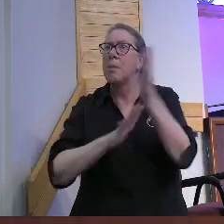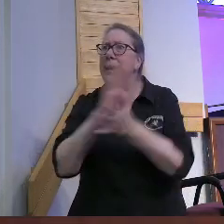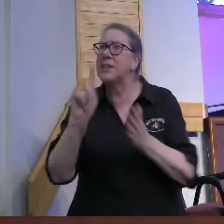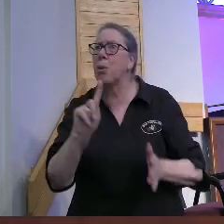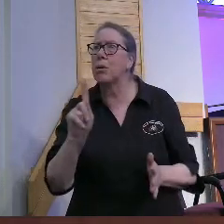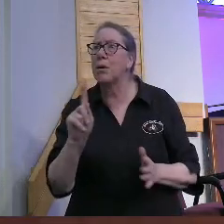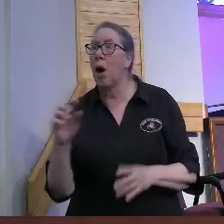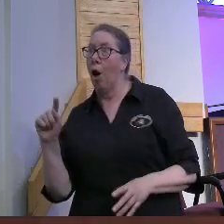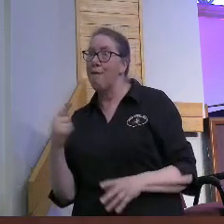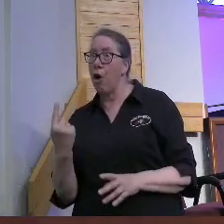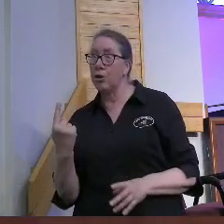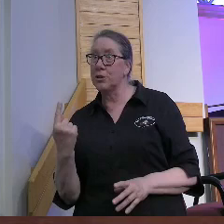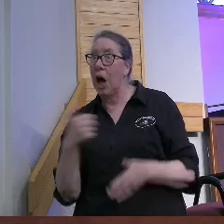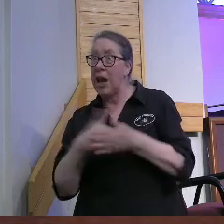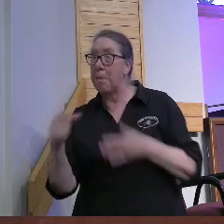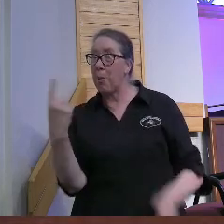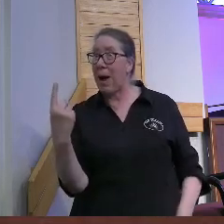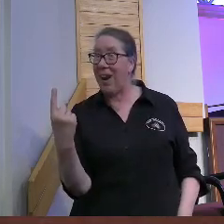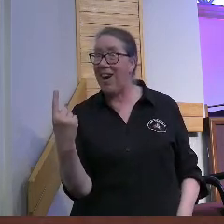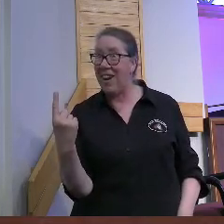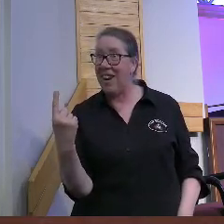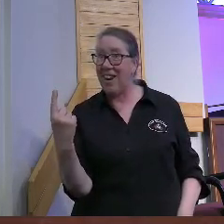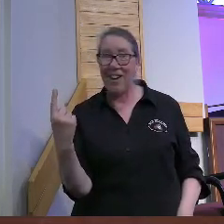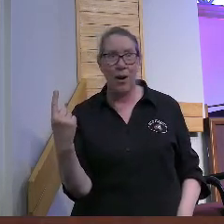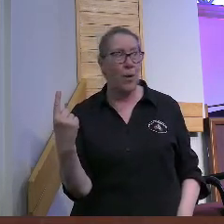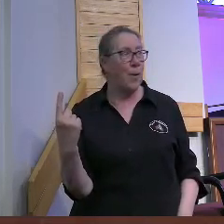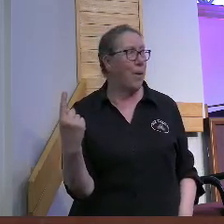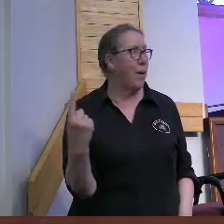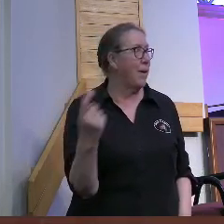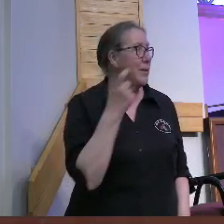first. Simple.